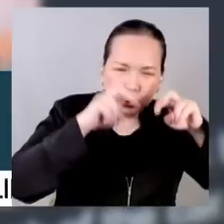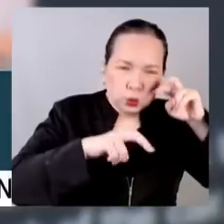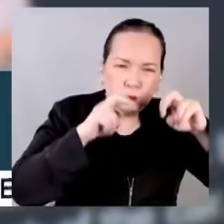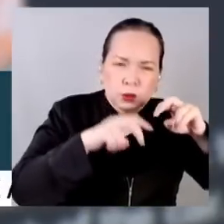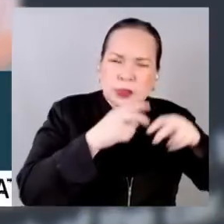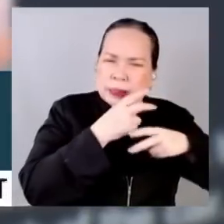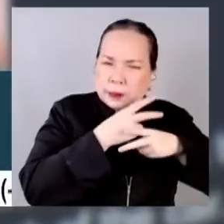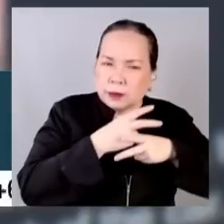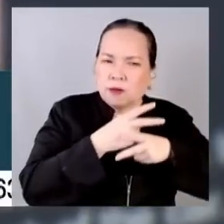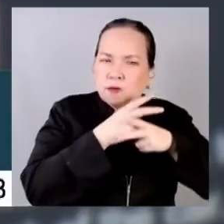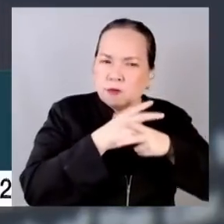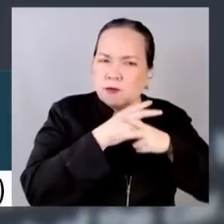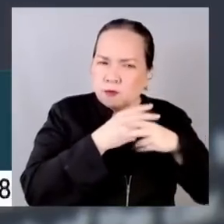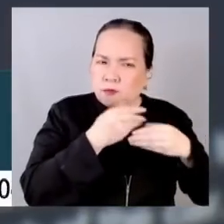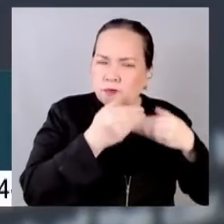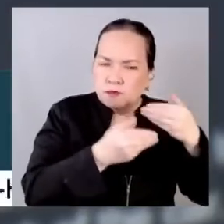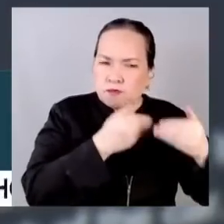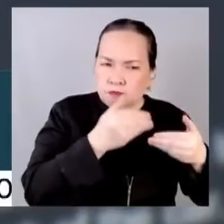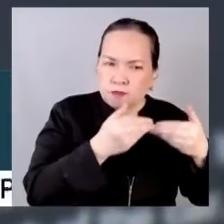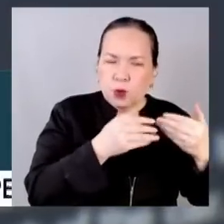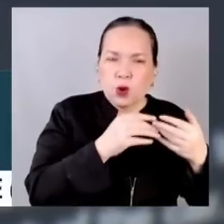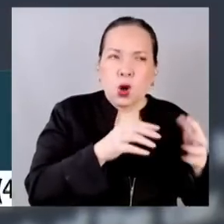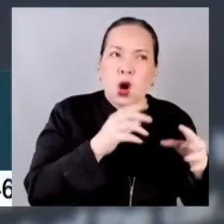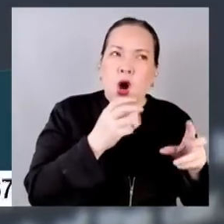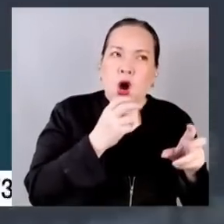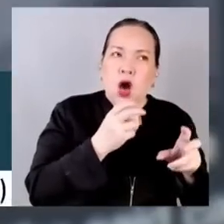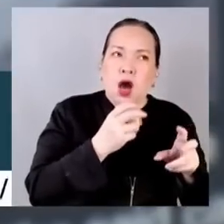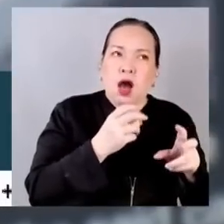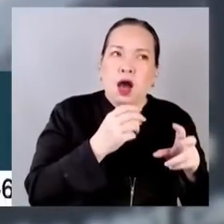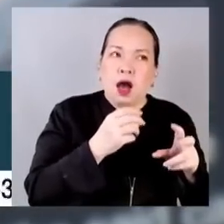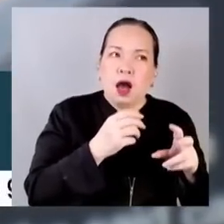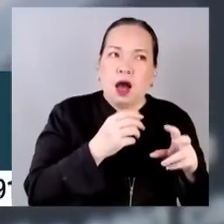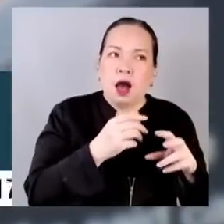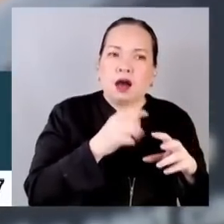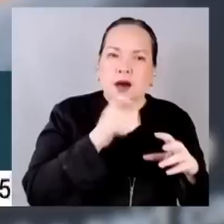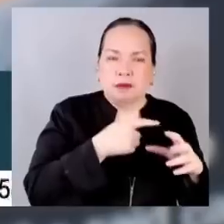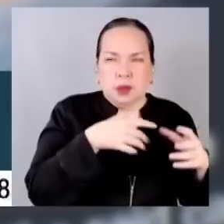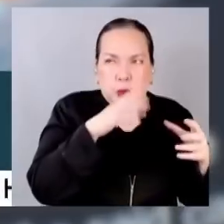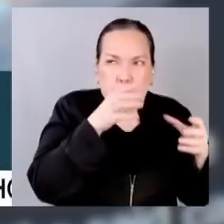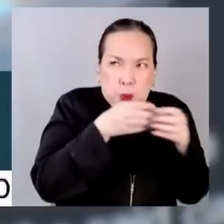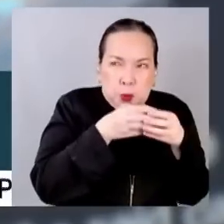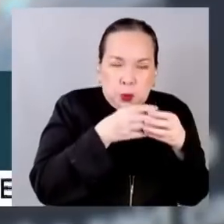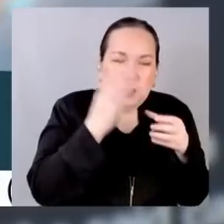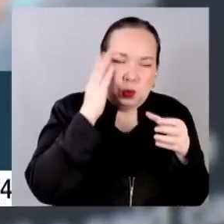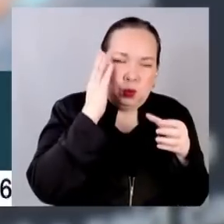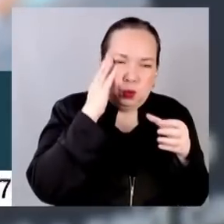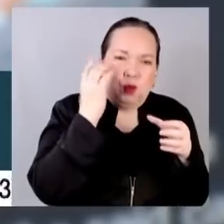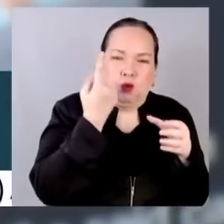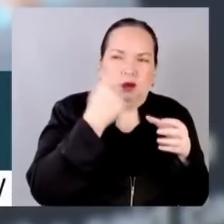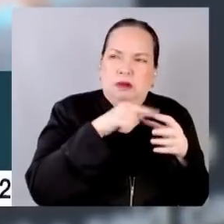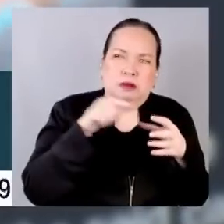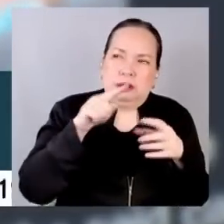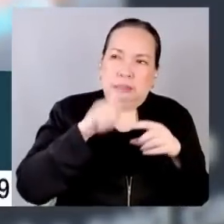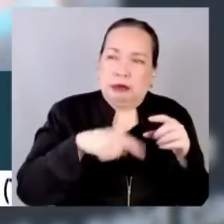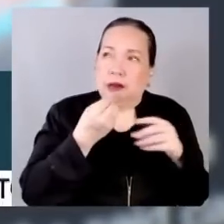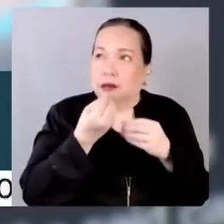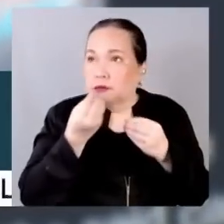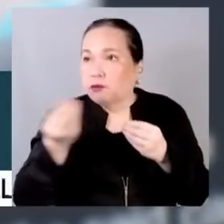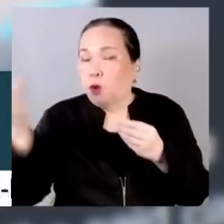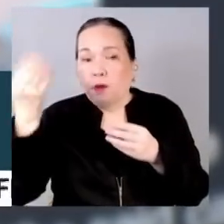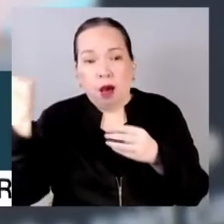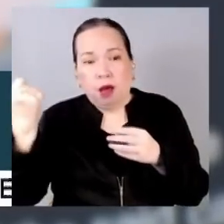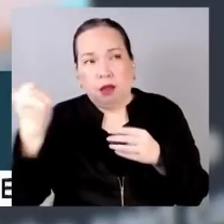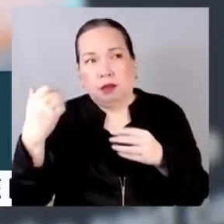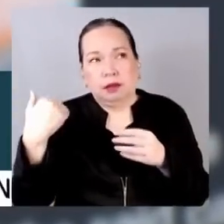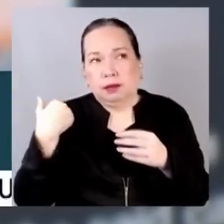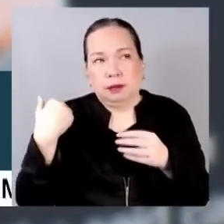careful in the investigation, so they had to be on a need-to-know basis, and that the different investigative bodies tasked by the